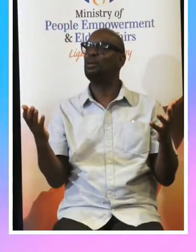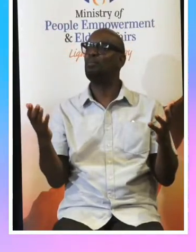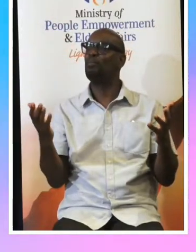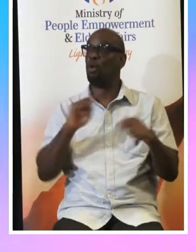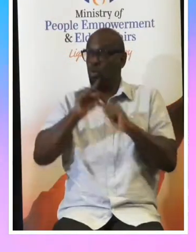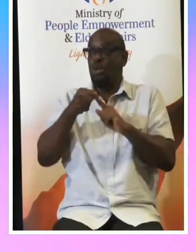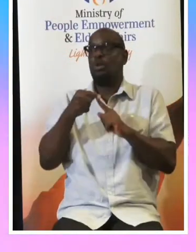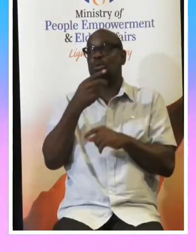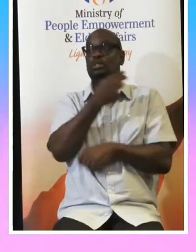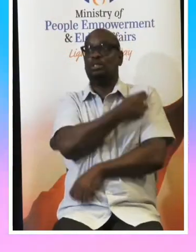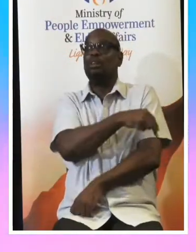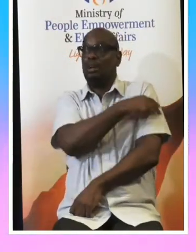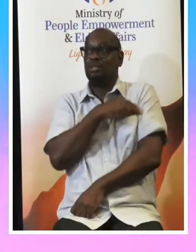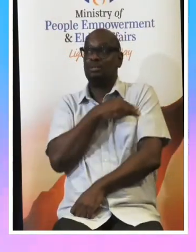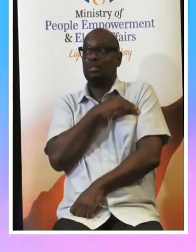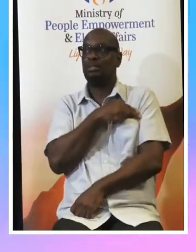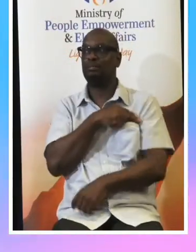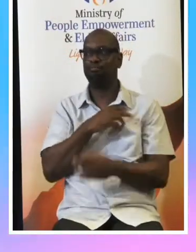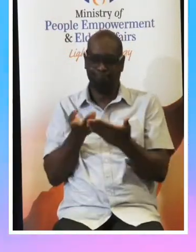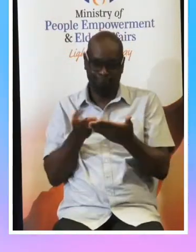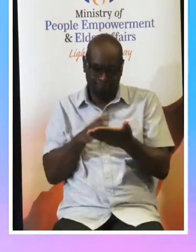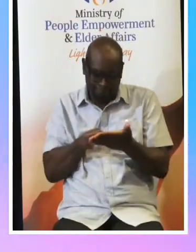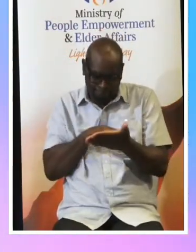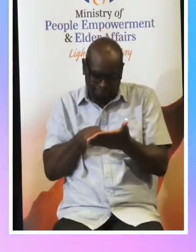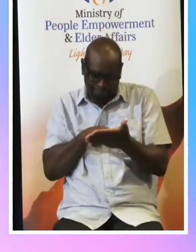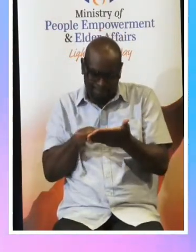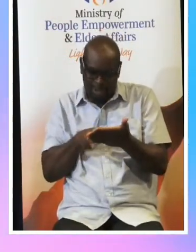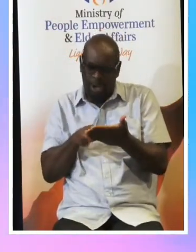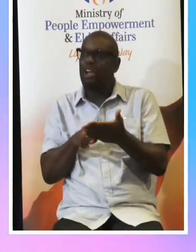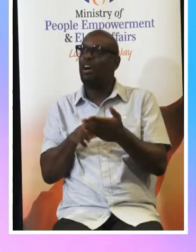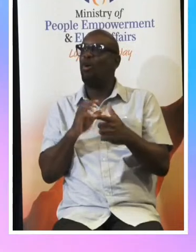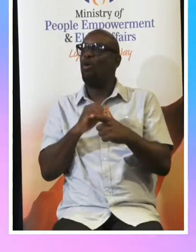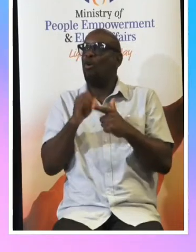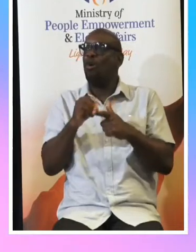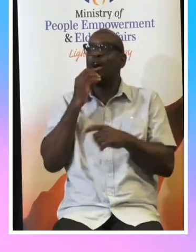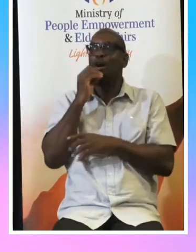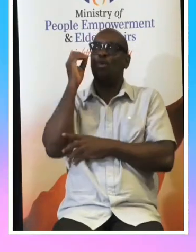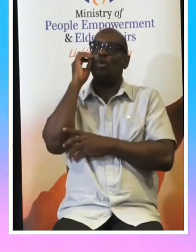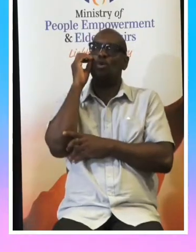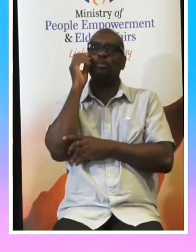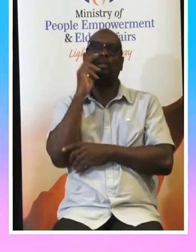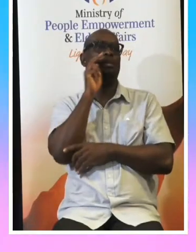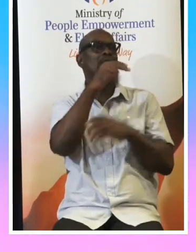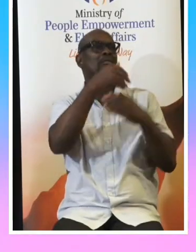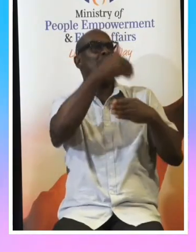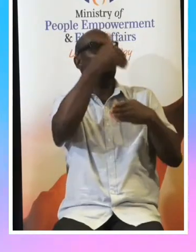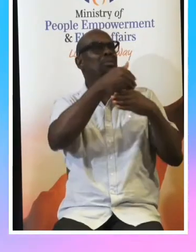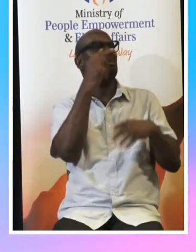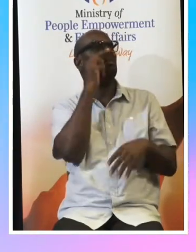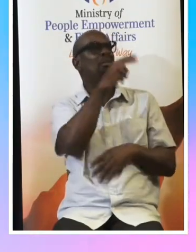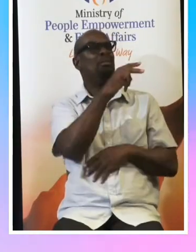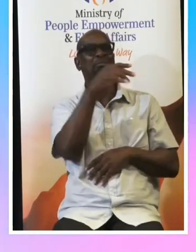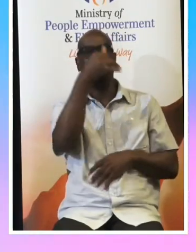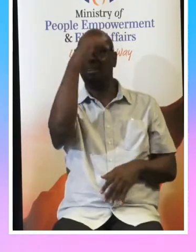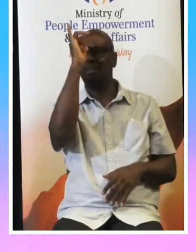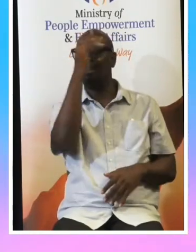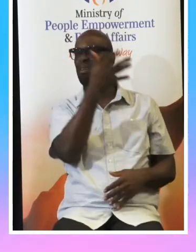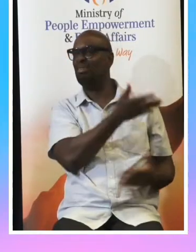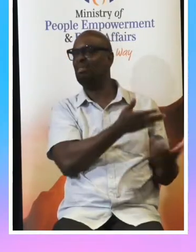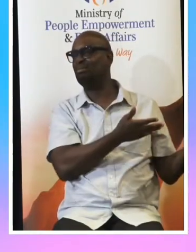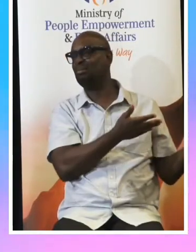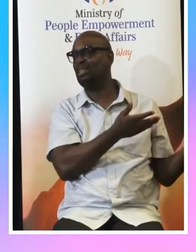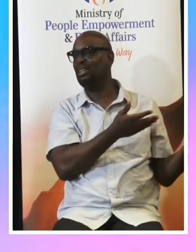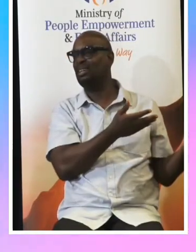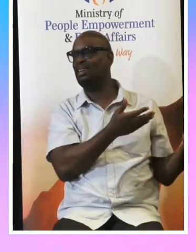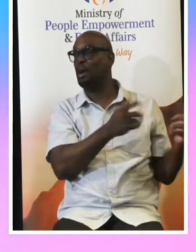is behind our house, essentially. Through my reading, I developed a love of language and a curiosity about